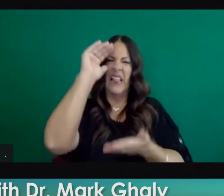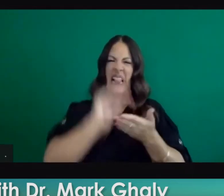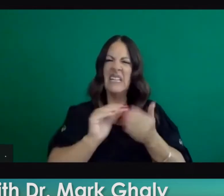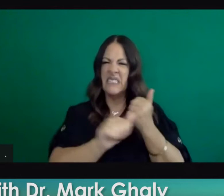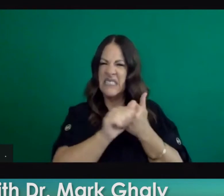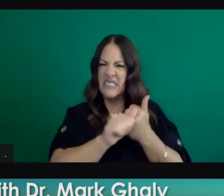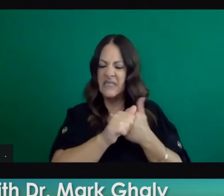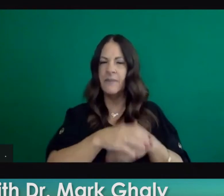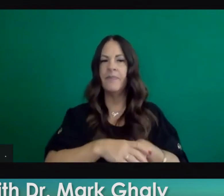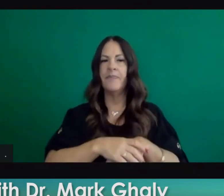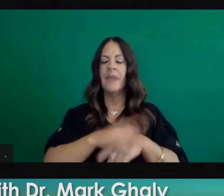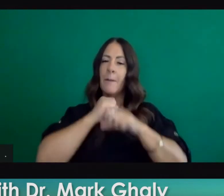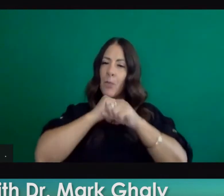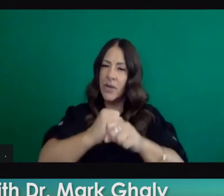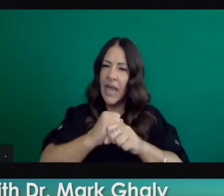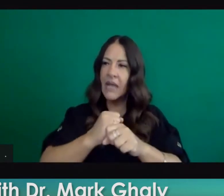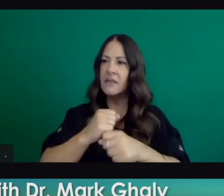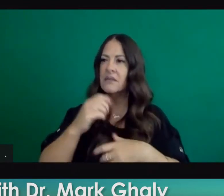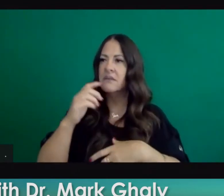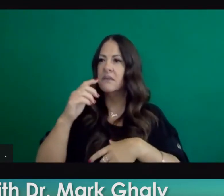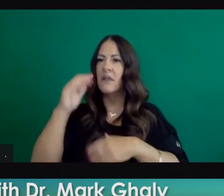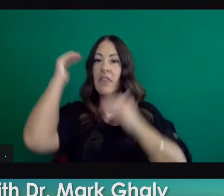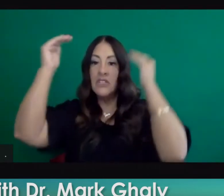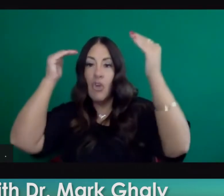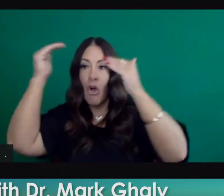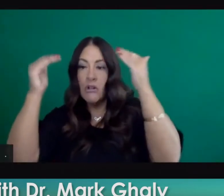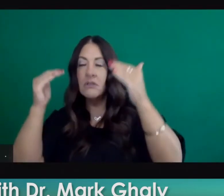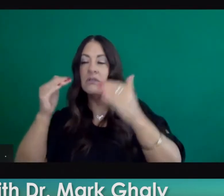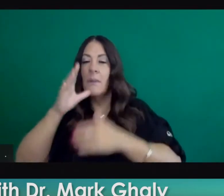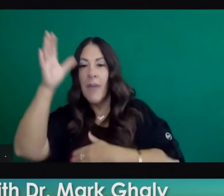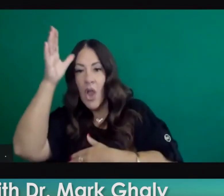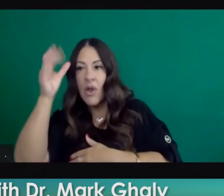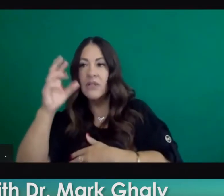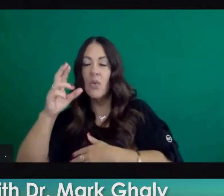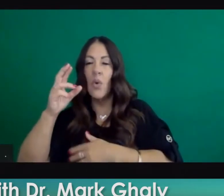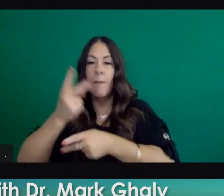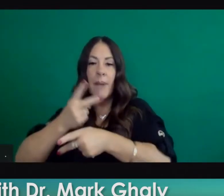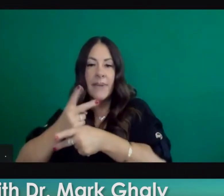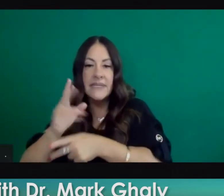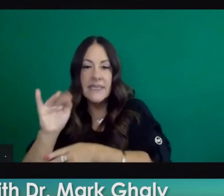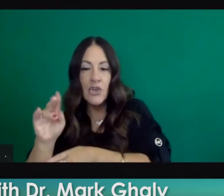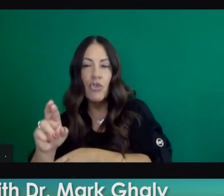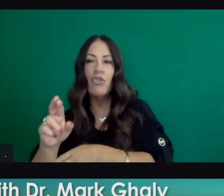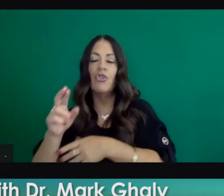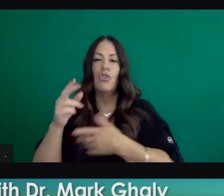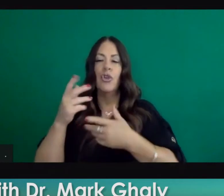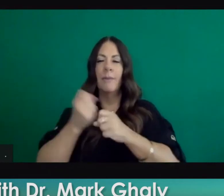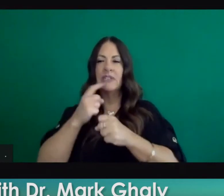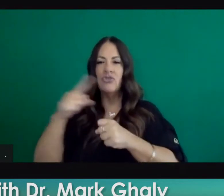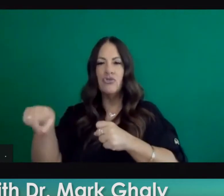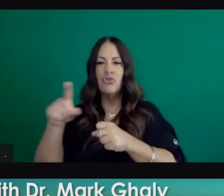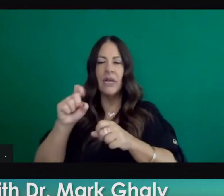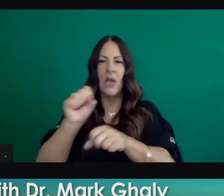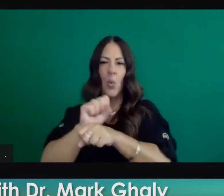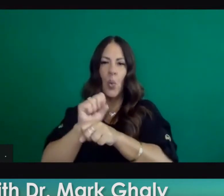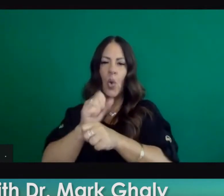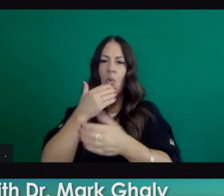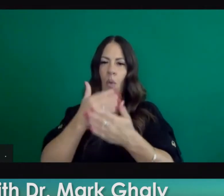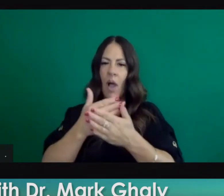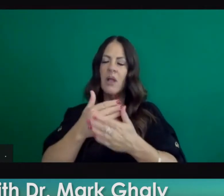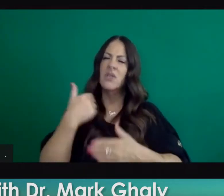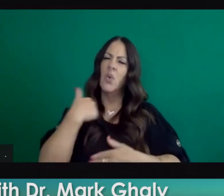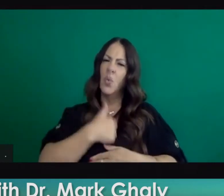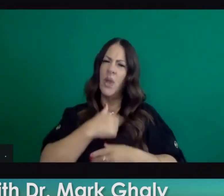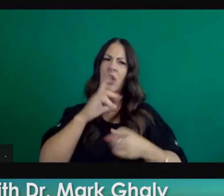but the caregivers that bring them to the playground. Putting out this guidance gives us a chance to really work with our local partners, those